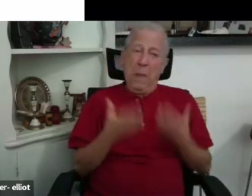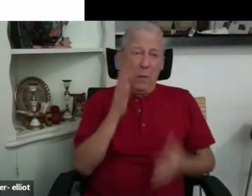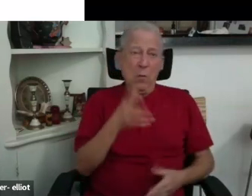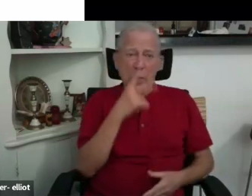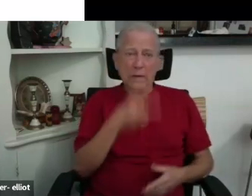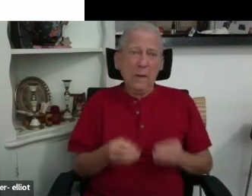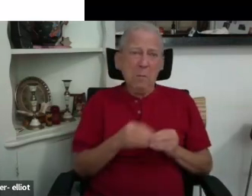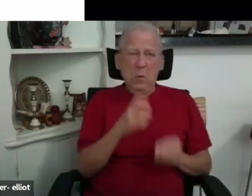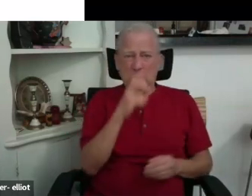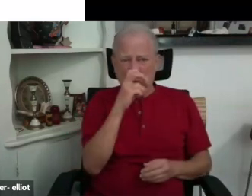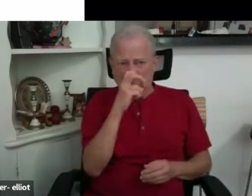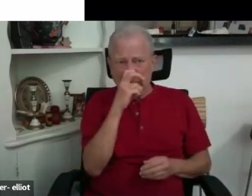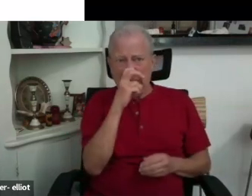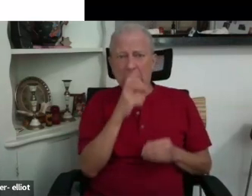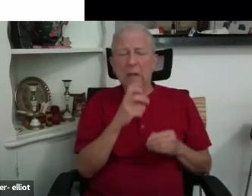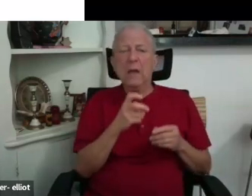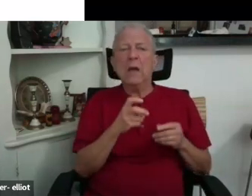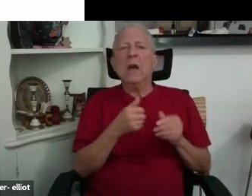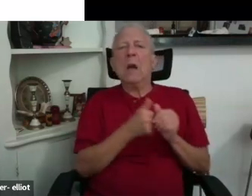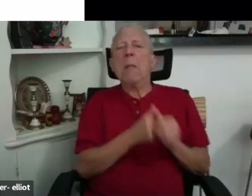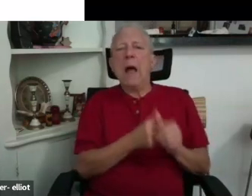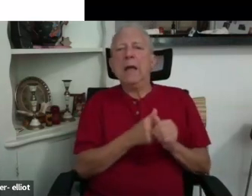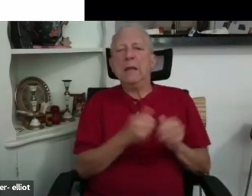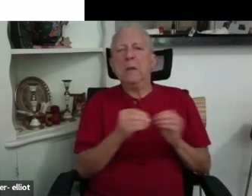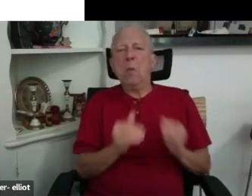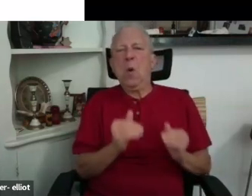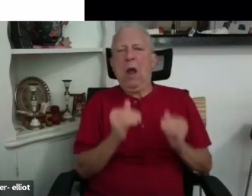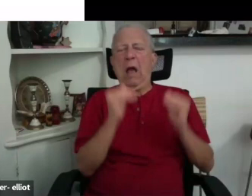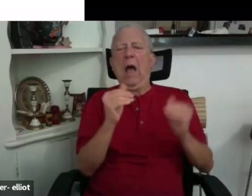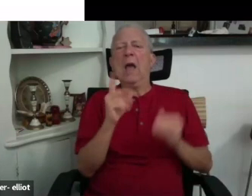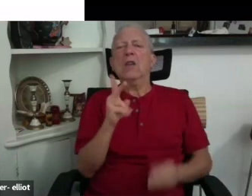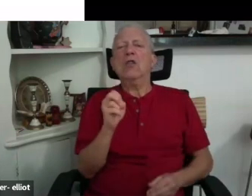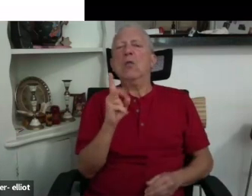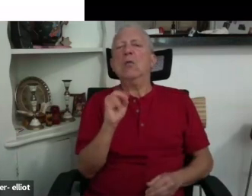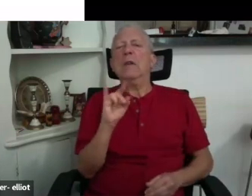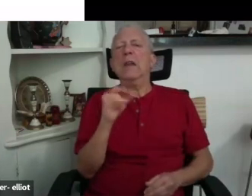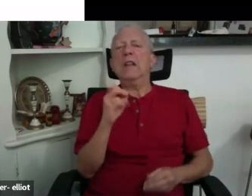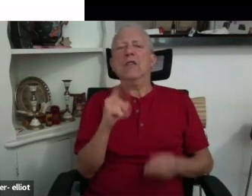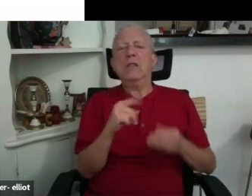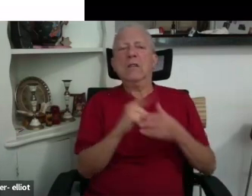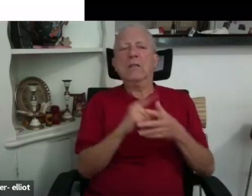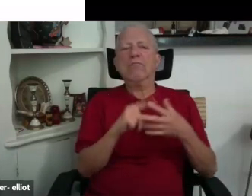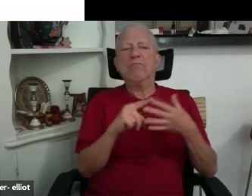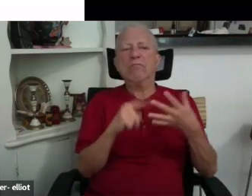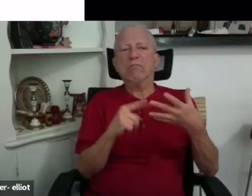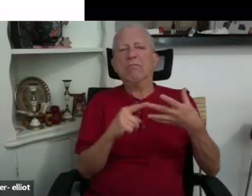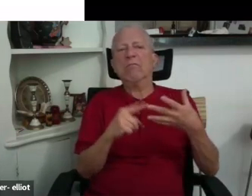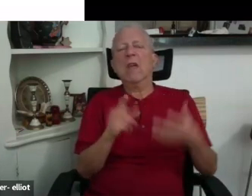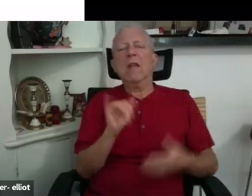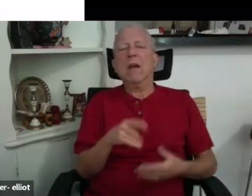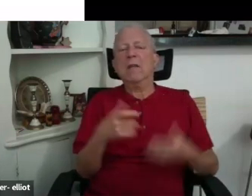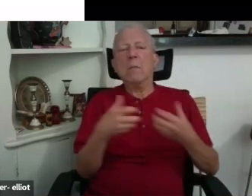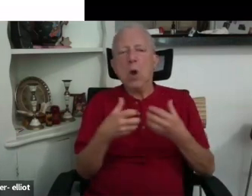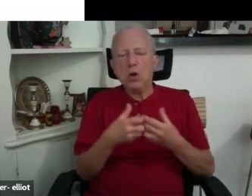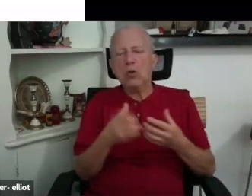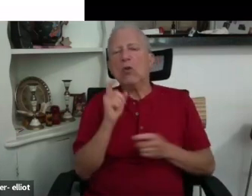compliance and higher due diligence. So there might be increased pressure all around to vet partners, grantees, and